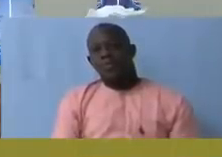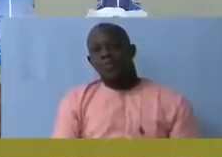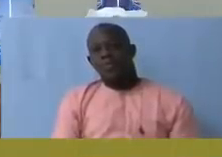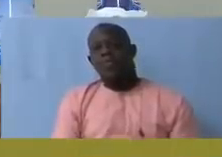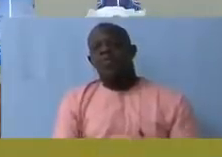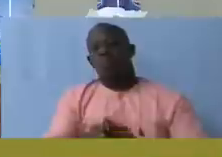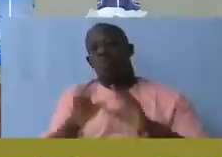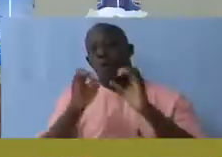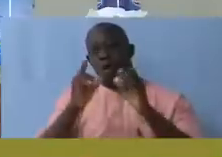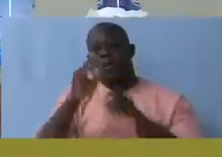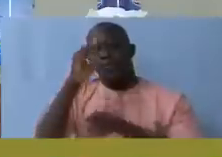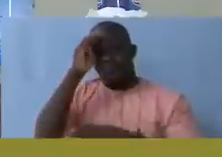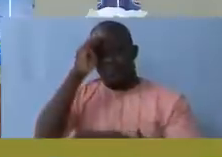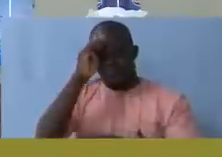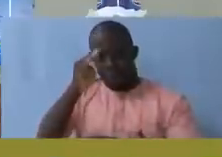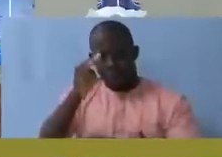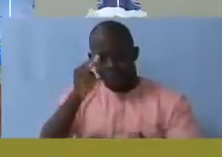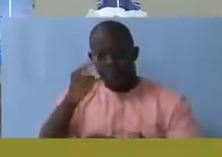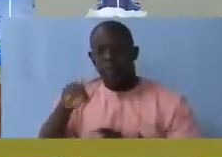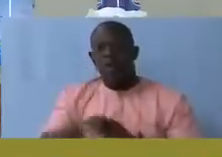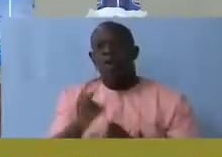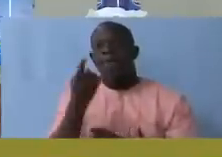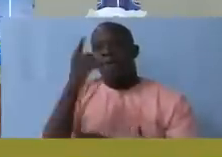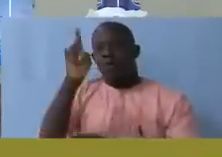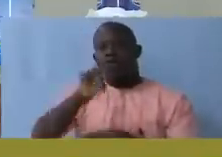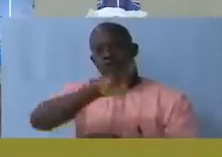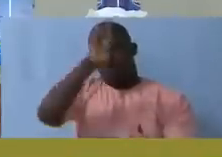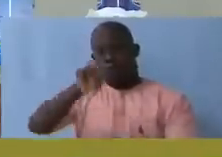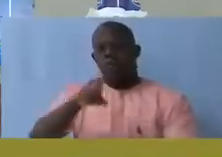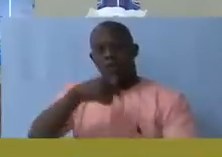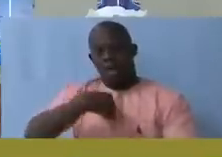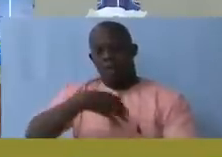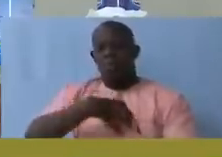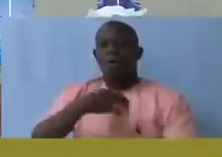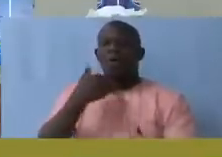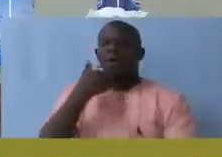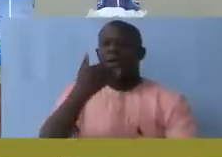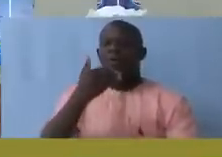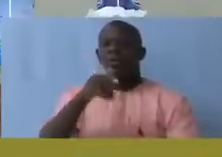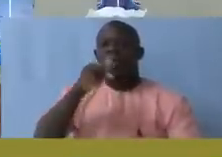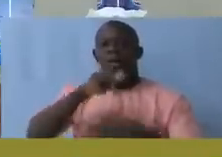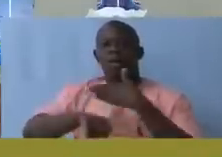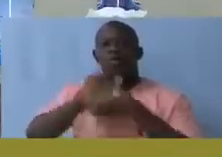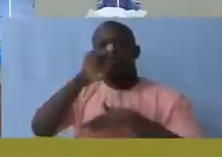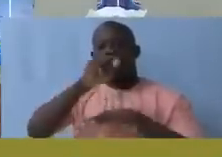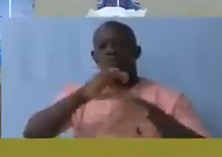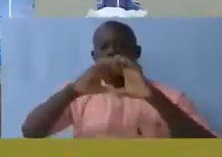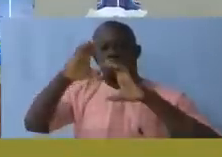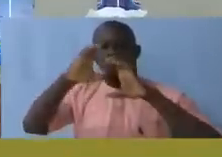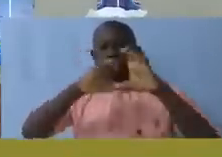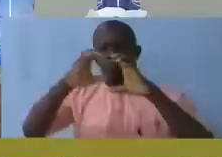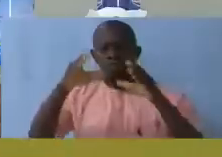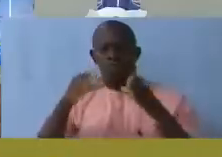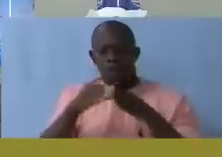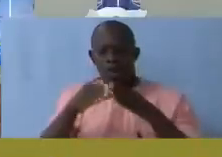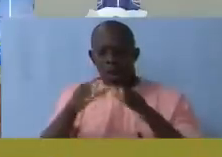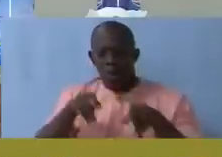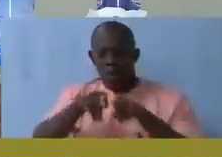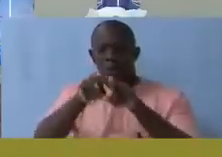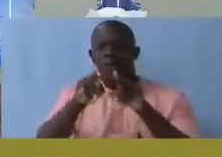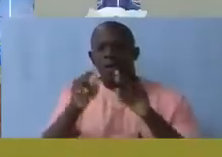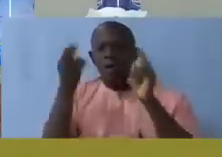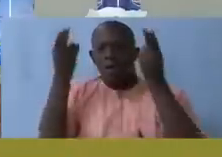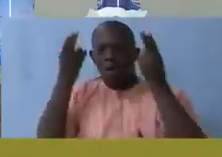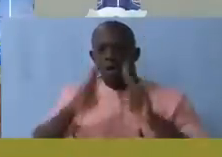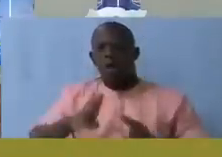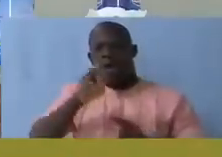Okay, thank you. The first question I want to ask is, in your conversation with the lead counsel, you mentioned that